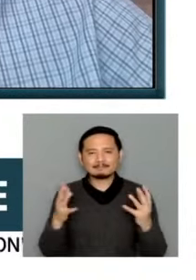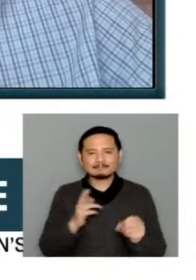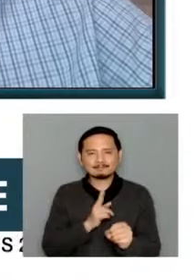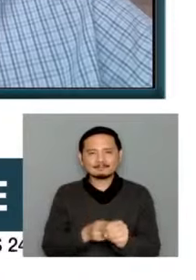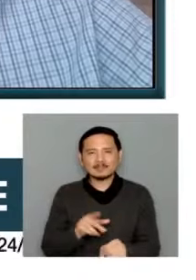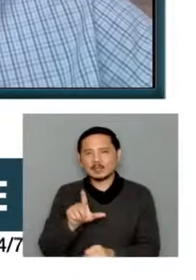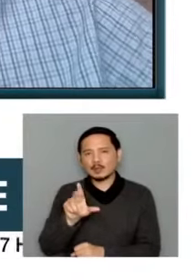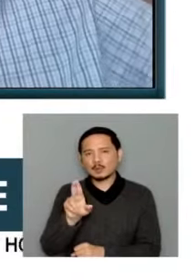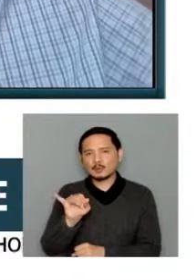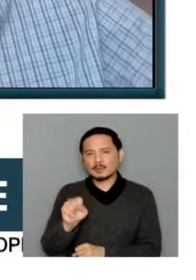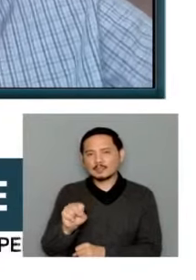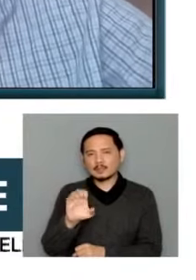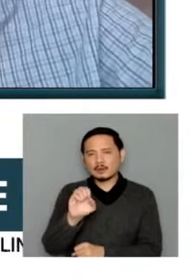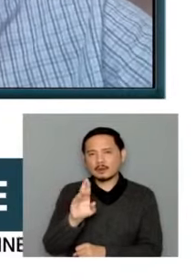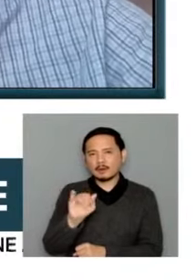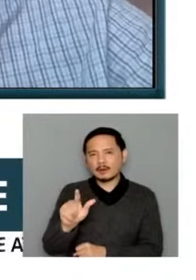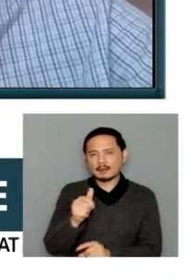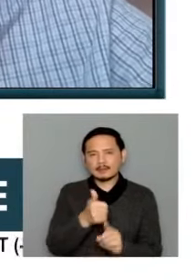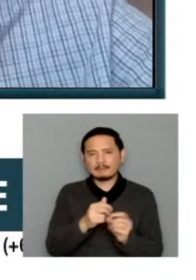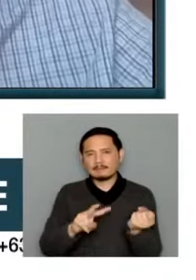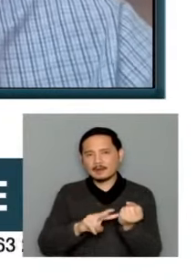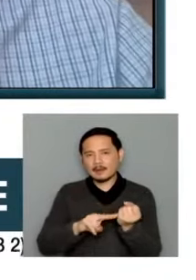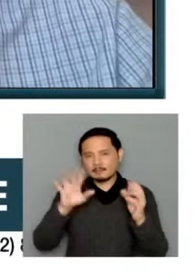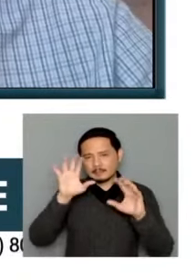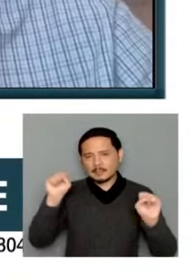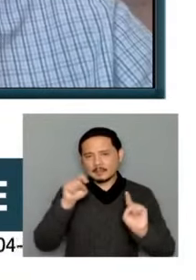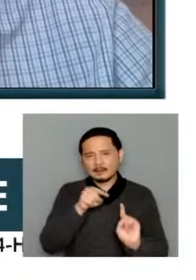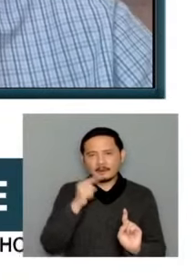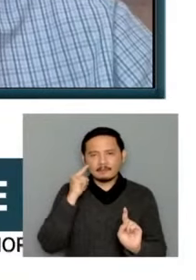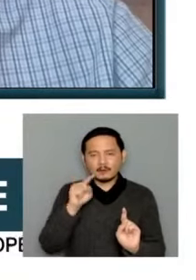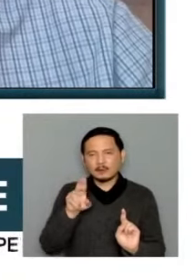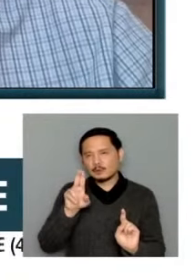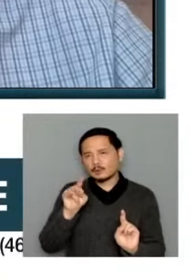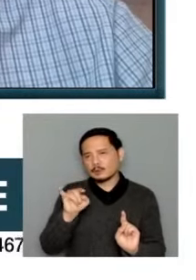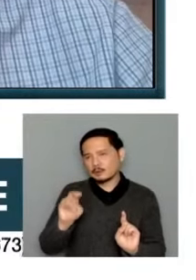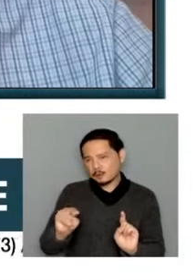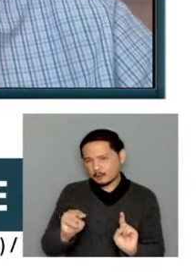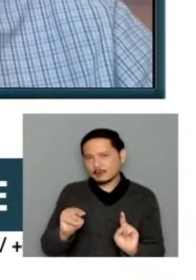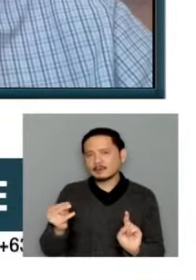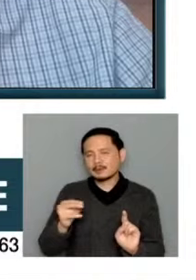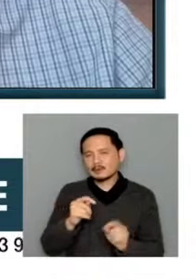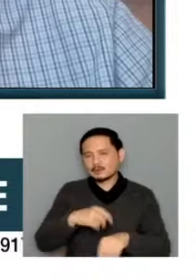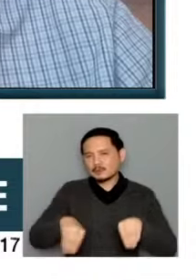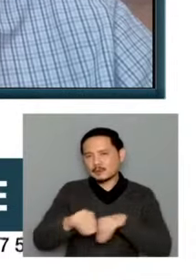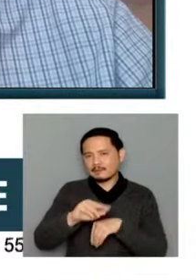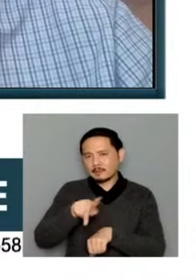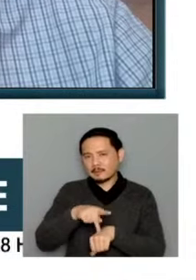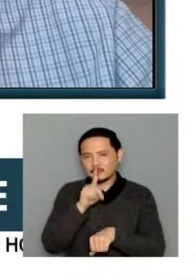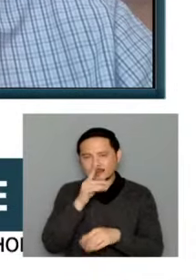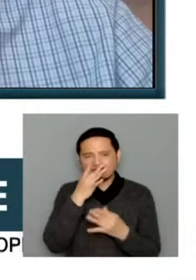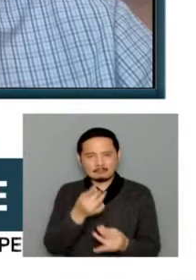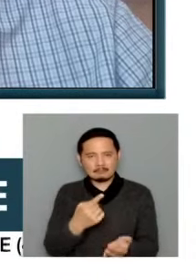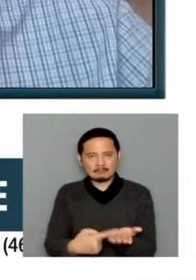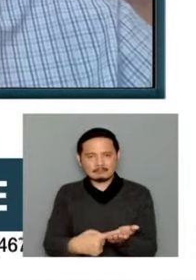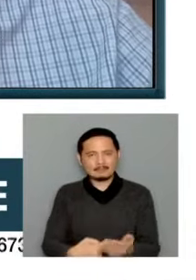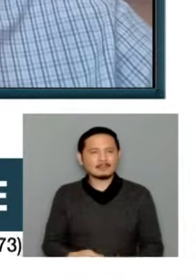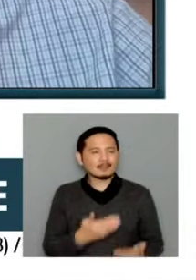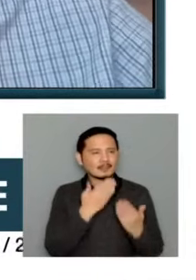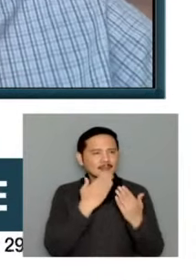Corral. He is the Vice President of the Trade Union Congress of the Philippines. Interesting discussion we just had right there. Thanks, Luis. Take care and keep